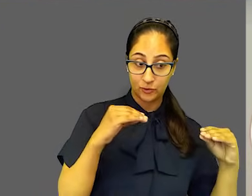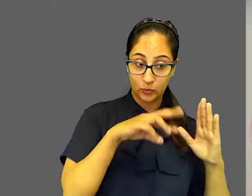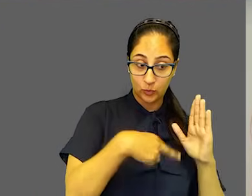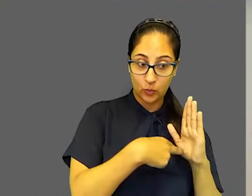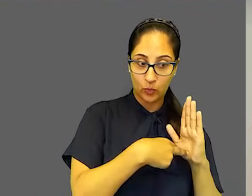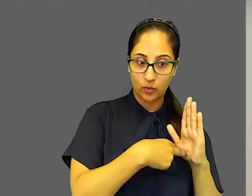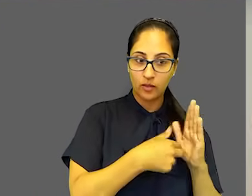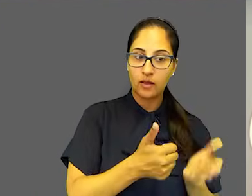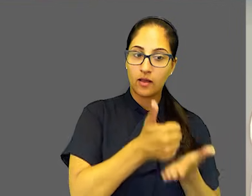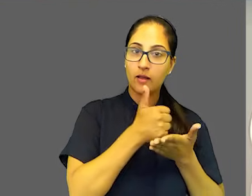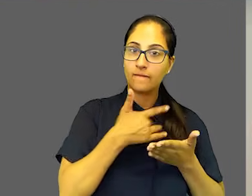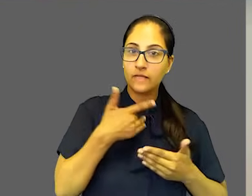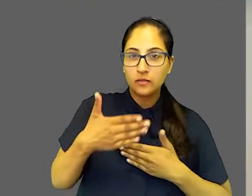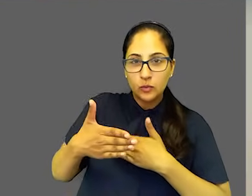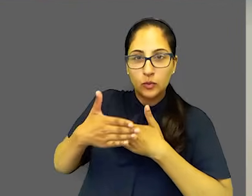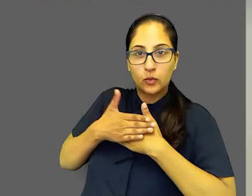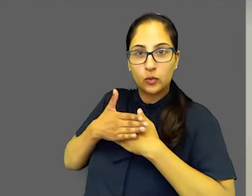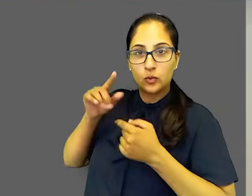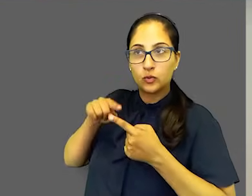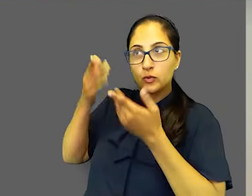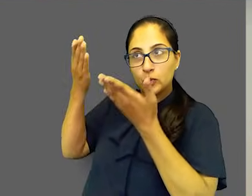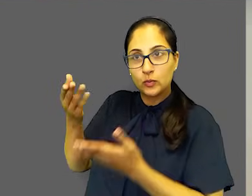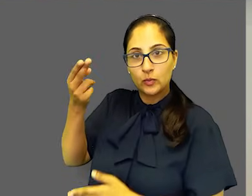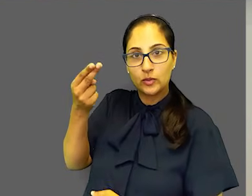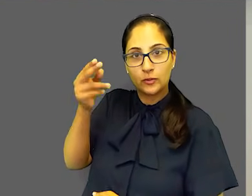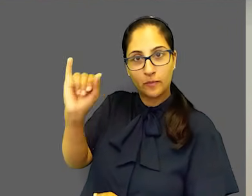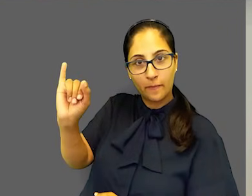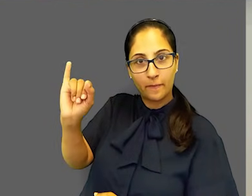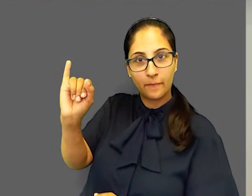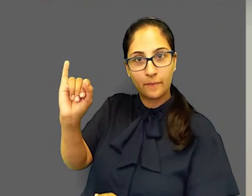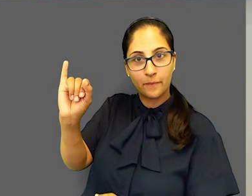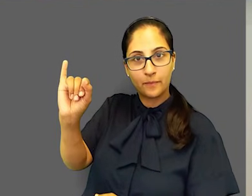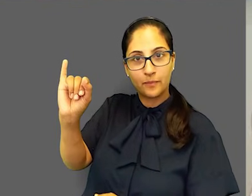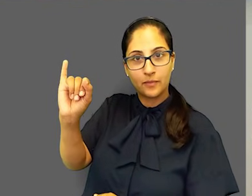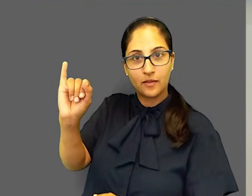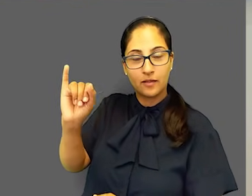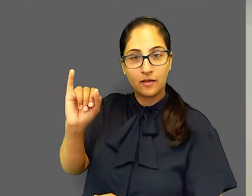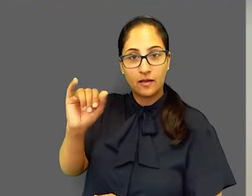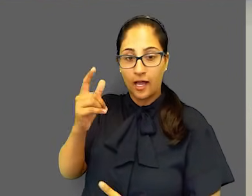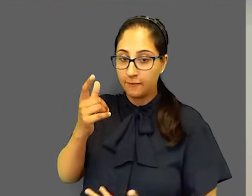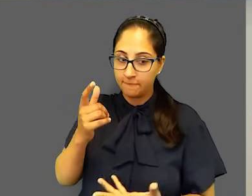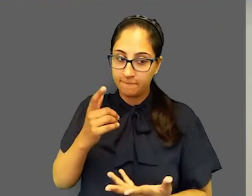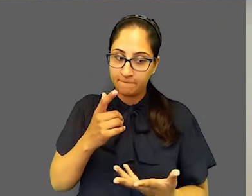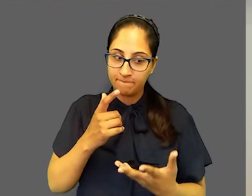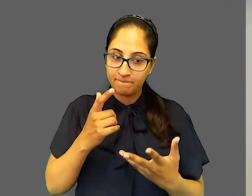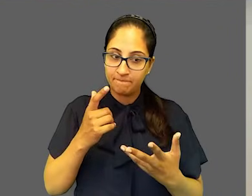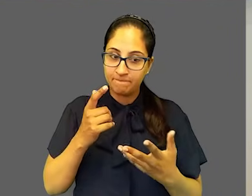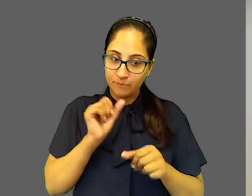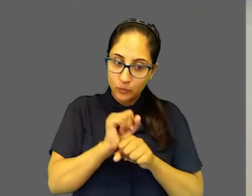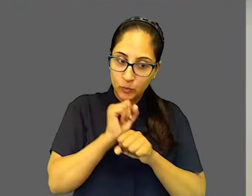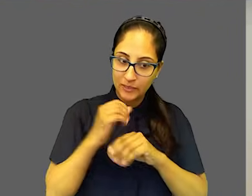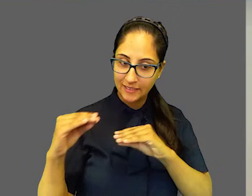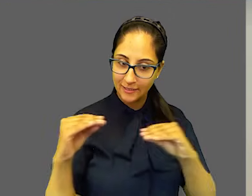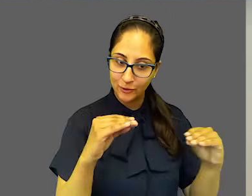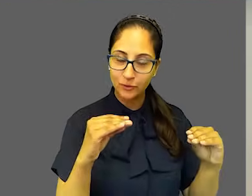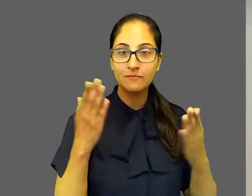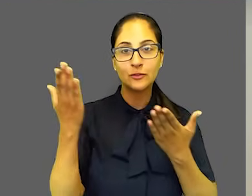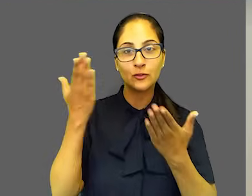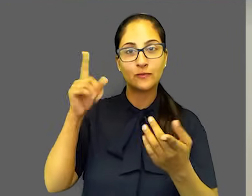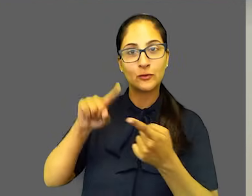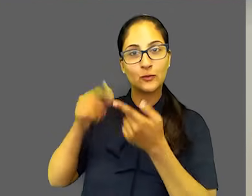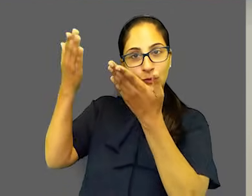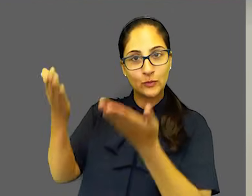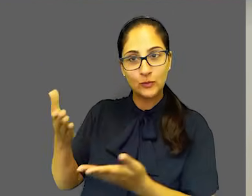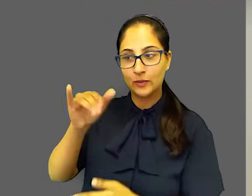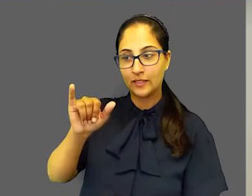when I'm teaching. I feel that just serving the Jamaat and serving the Imam is giving